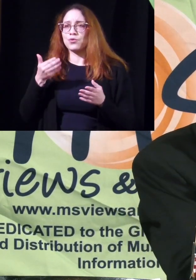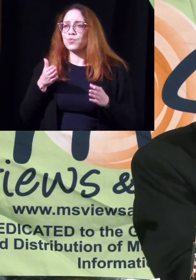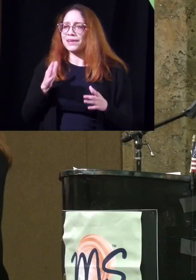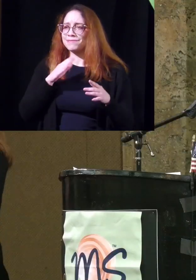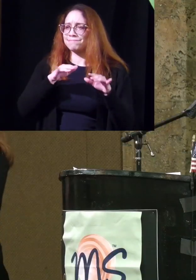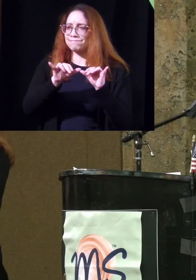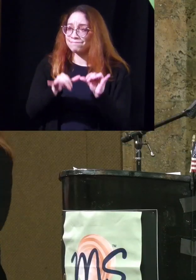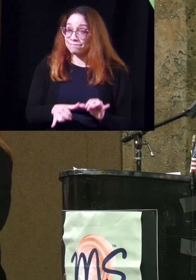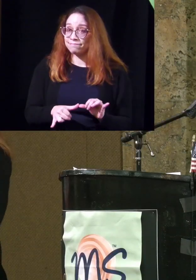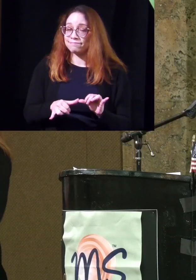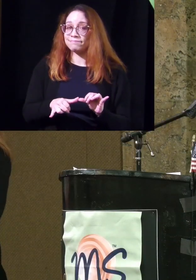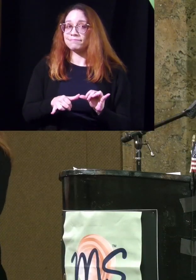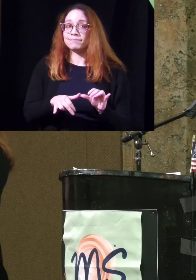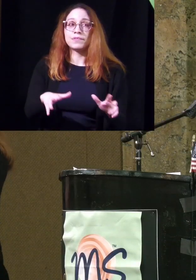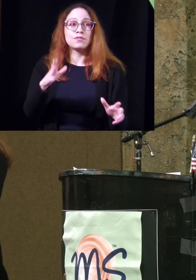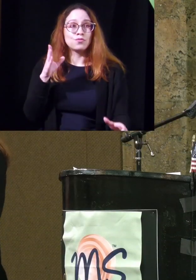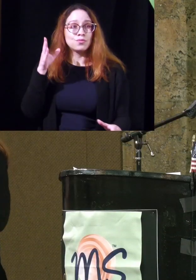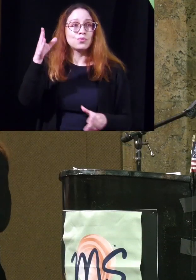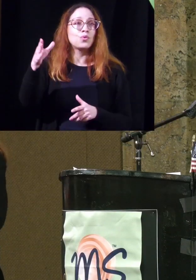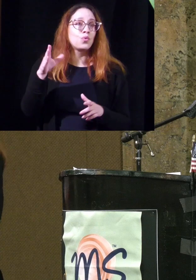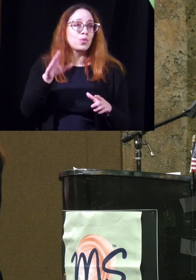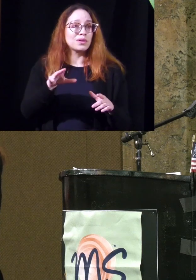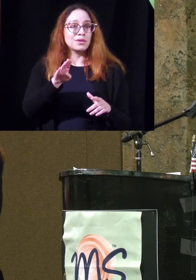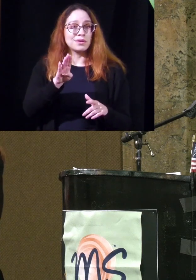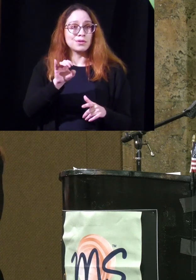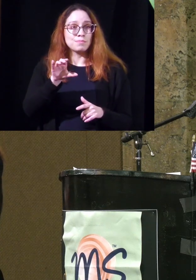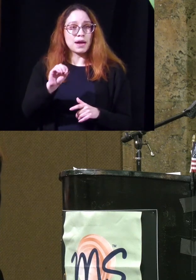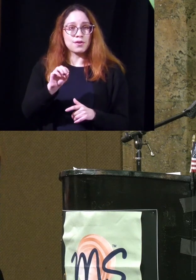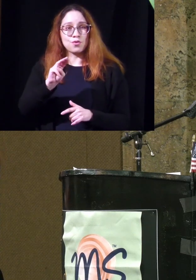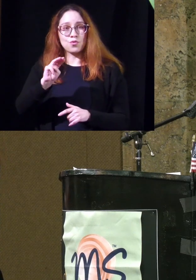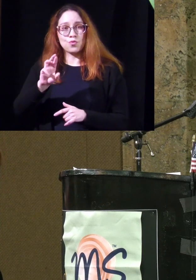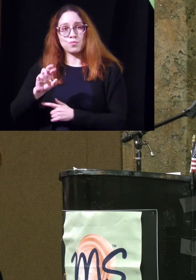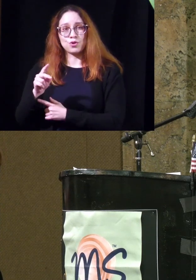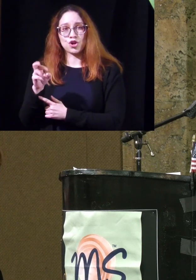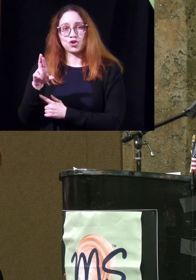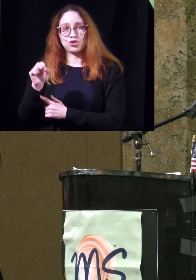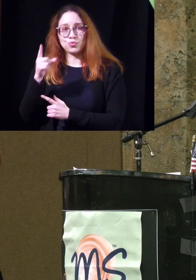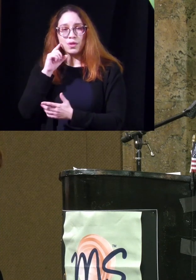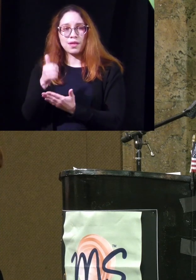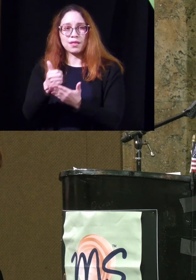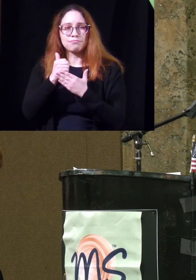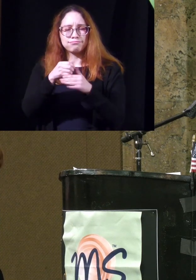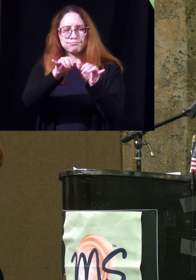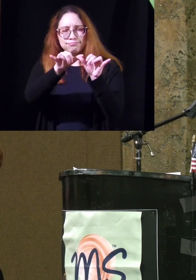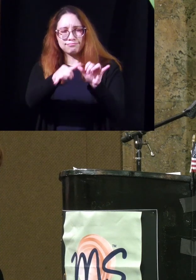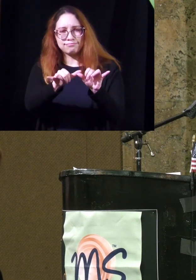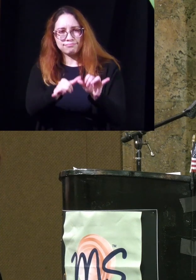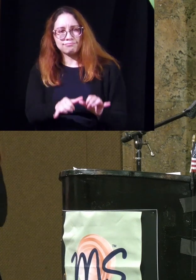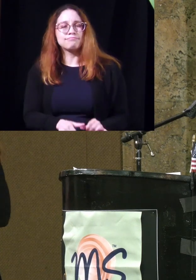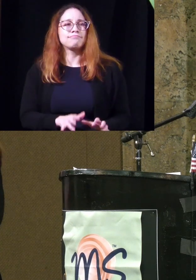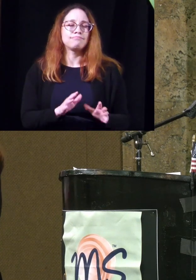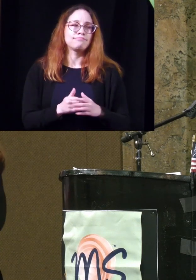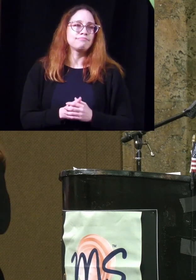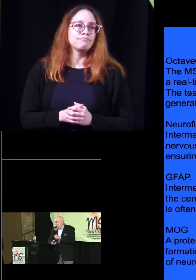So potentially, in the future, we're hoping these biological markers are going to help us measure this.